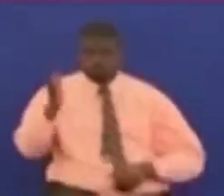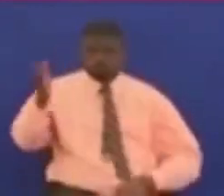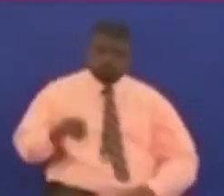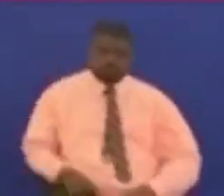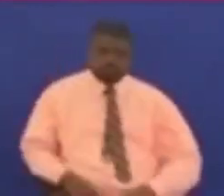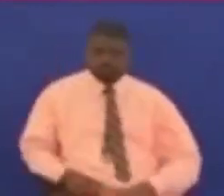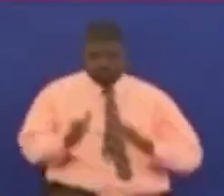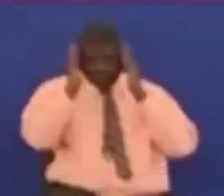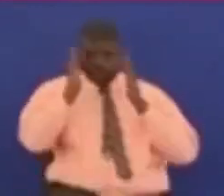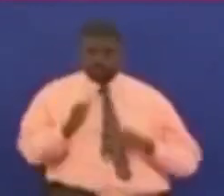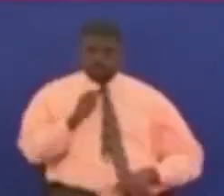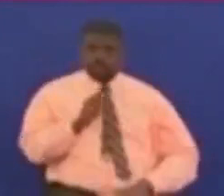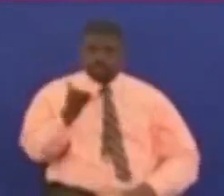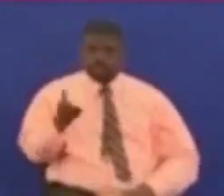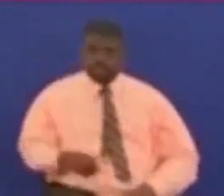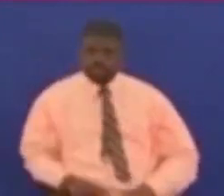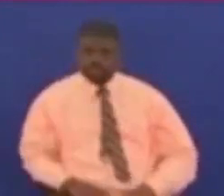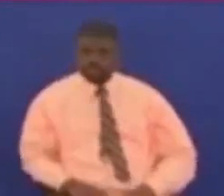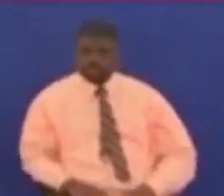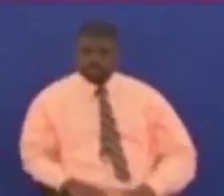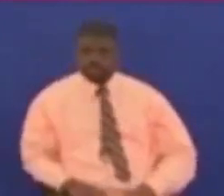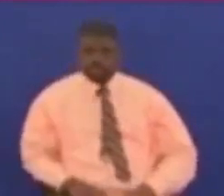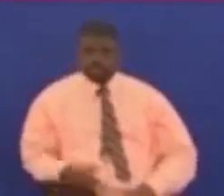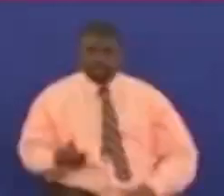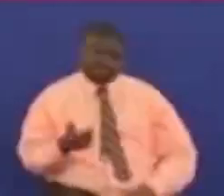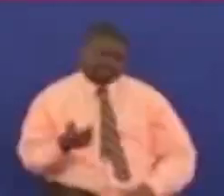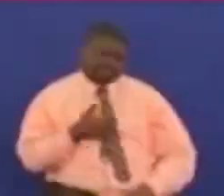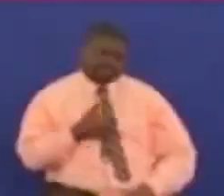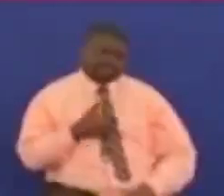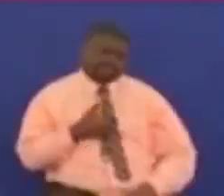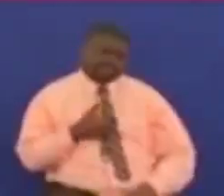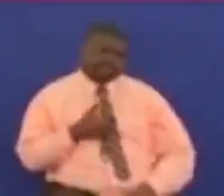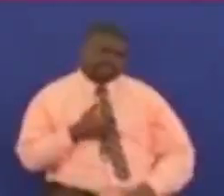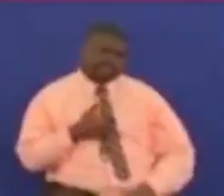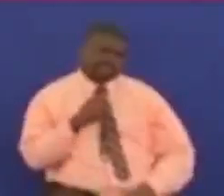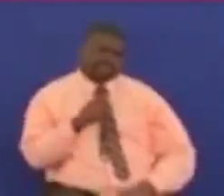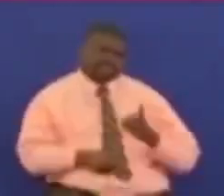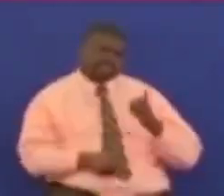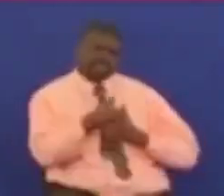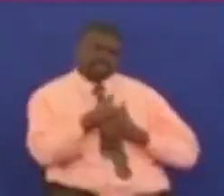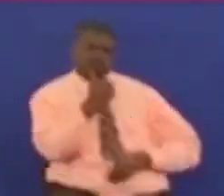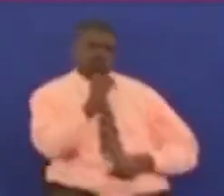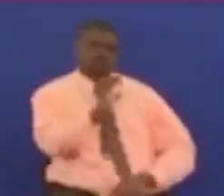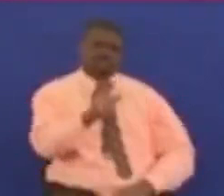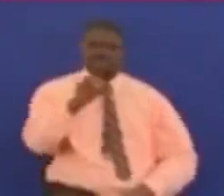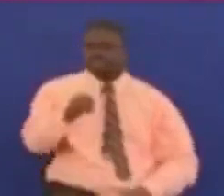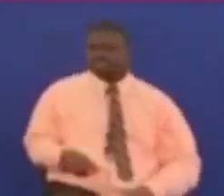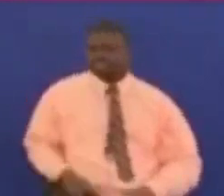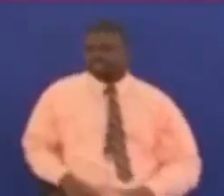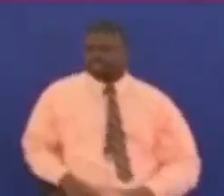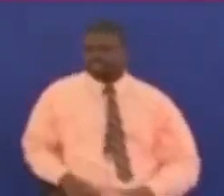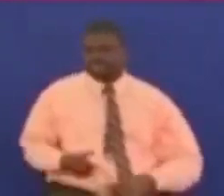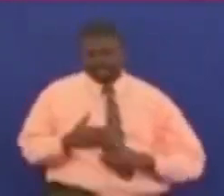Honorable Speaker, may I at this juncture thank God, thank the leadership of CCM, and thank all of